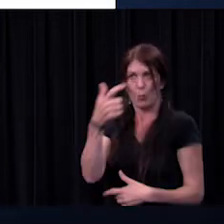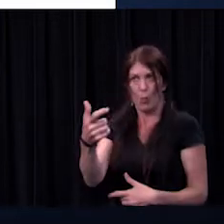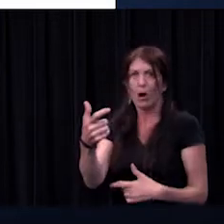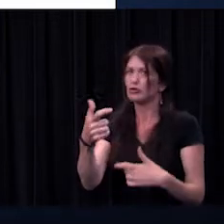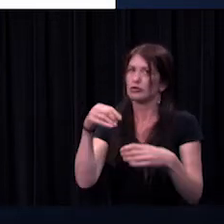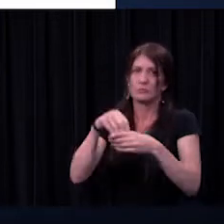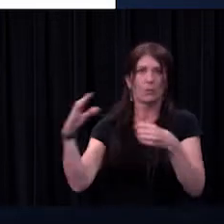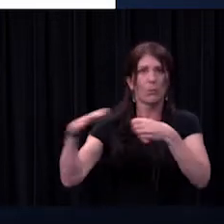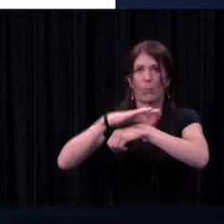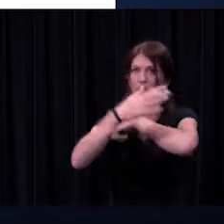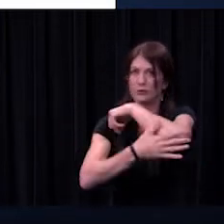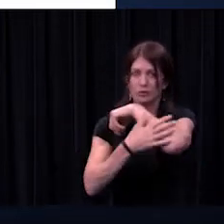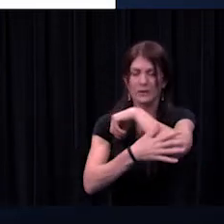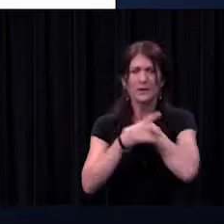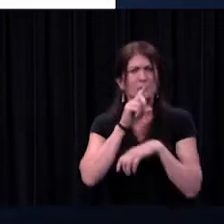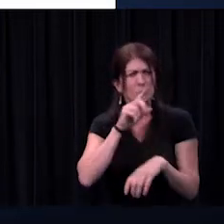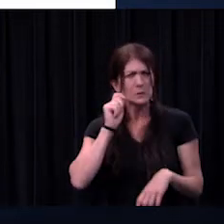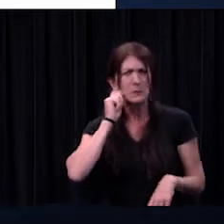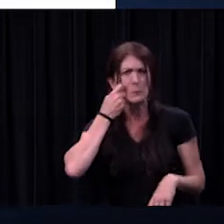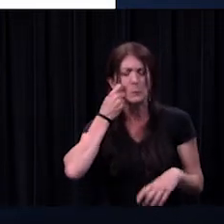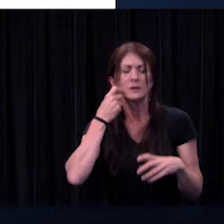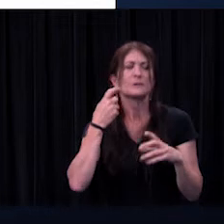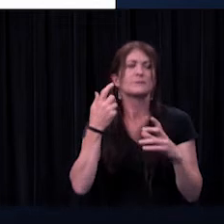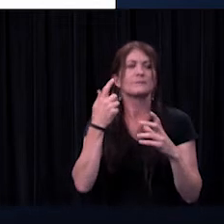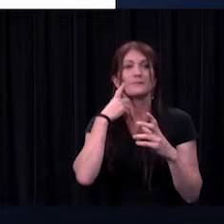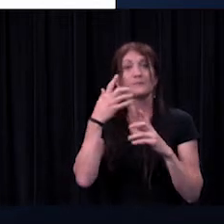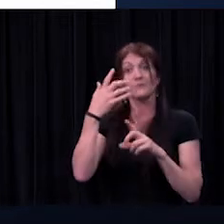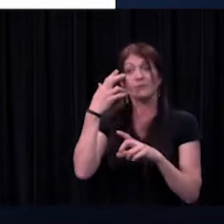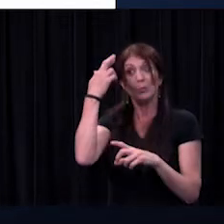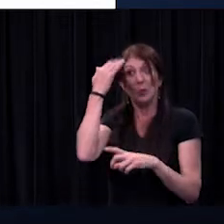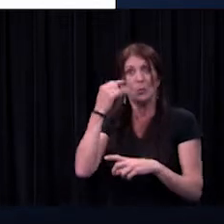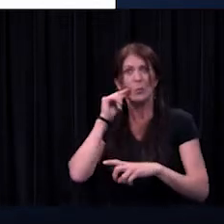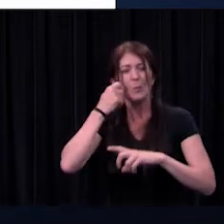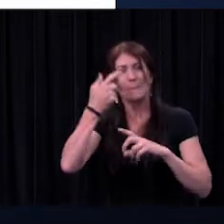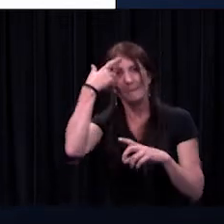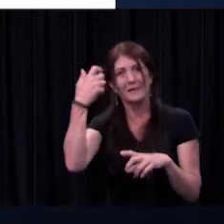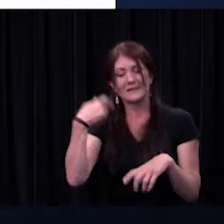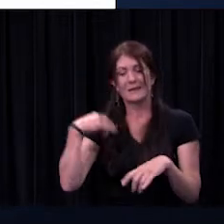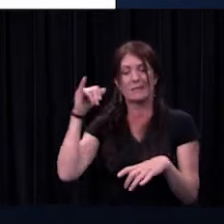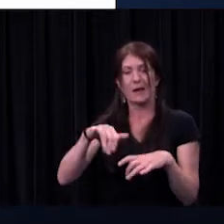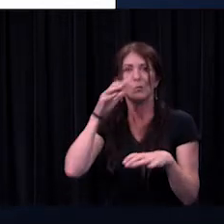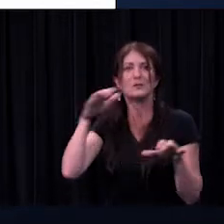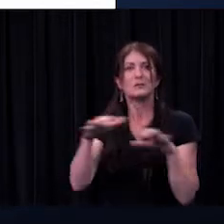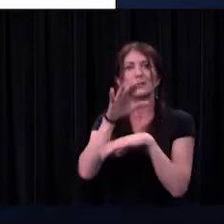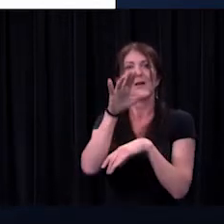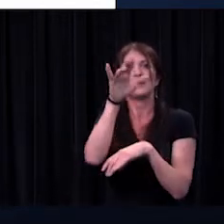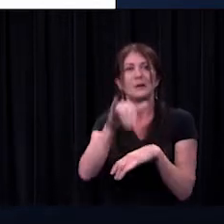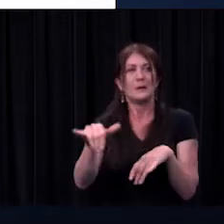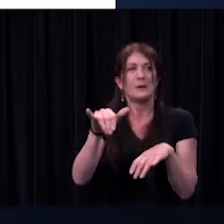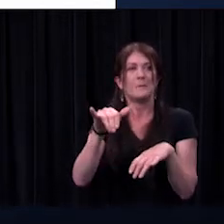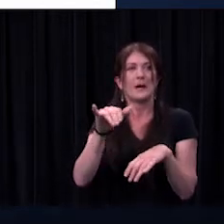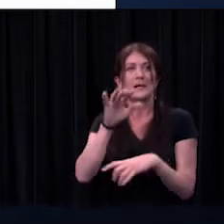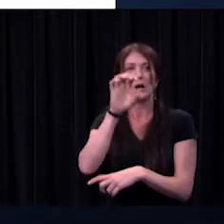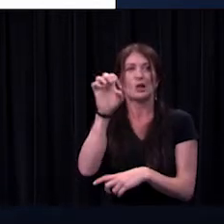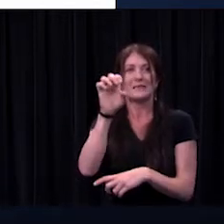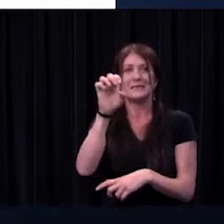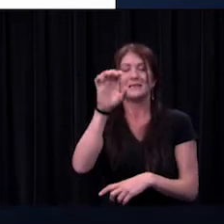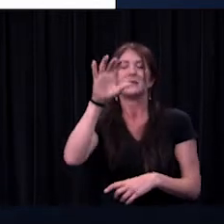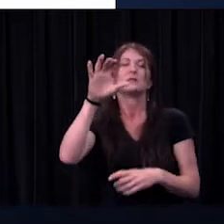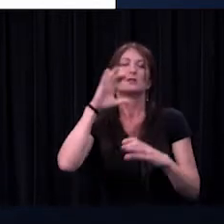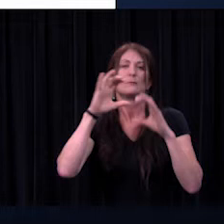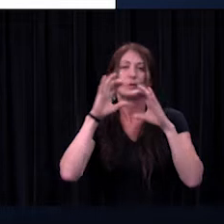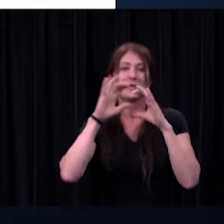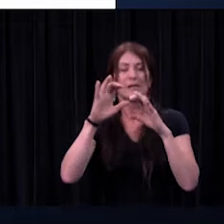The coolest part about that was that it was done 100% by our e-com group at